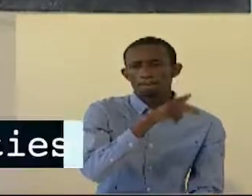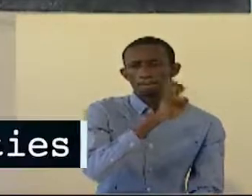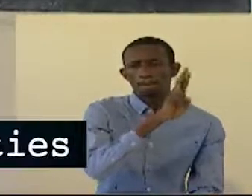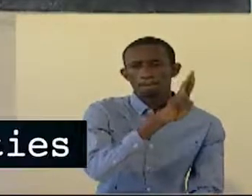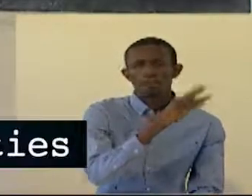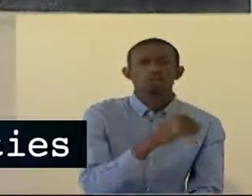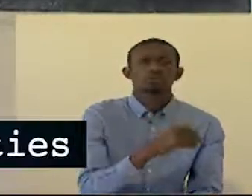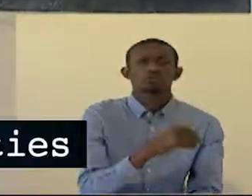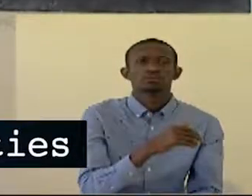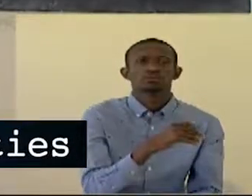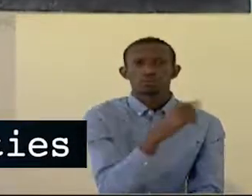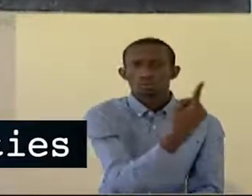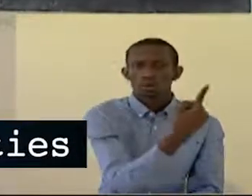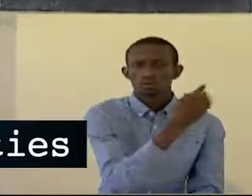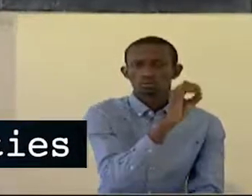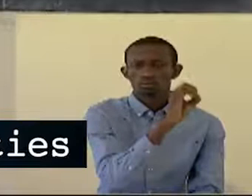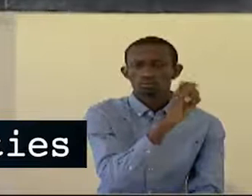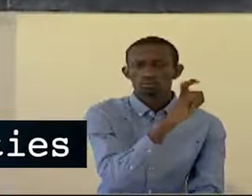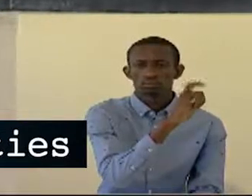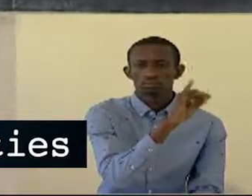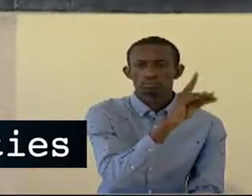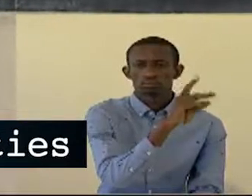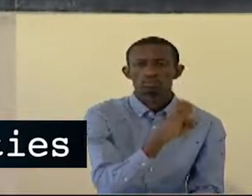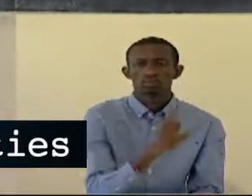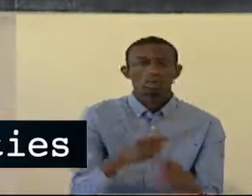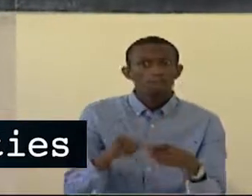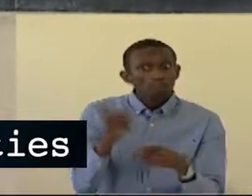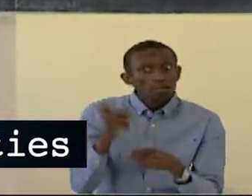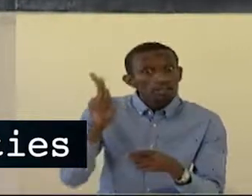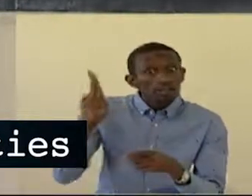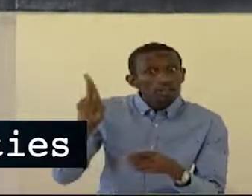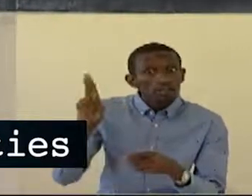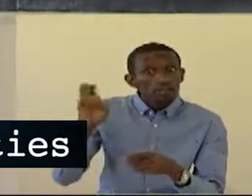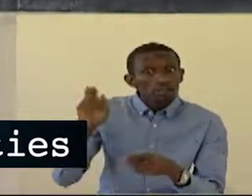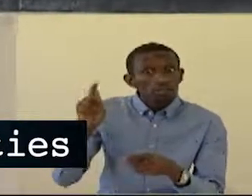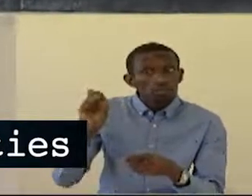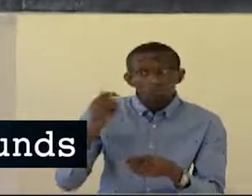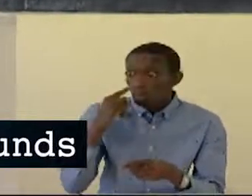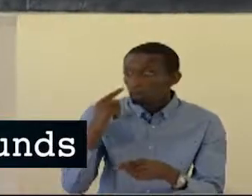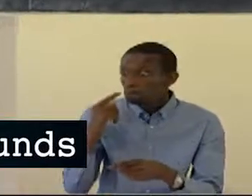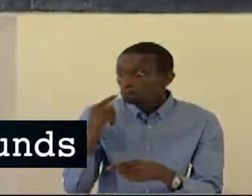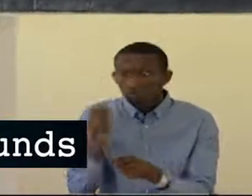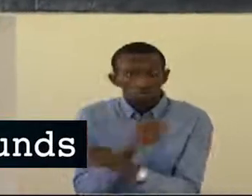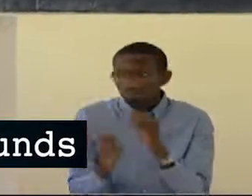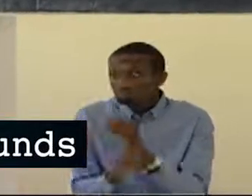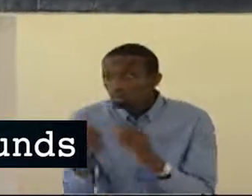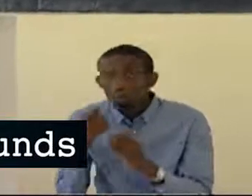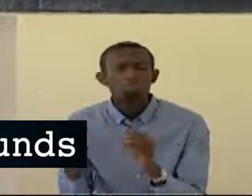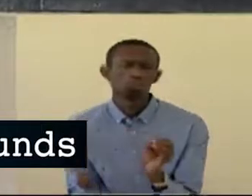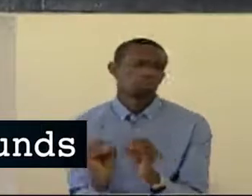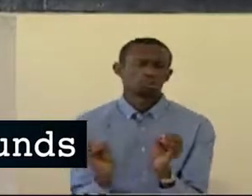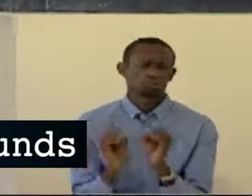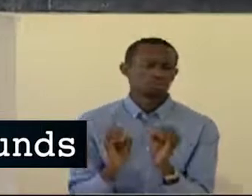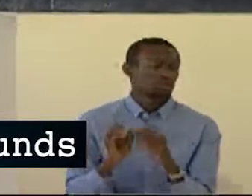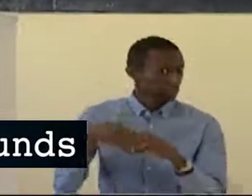But for the ketones, there is no observable change. We will come back to these reactions when